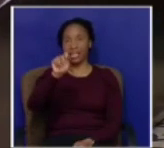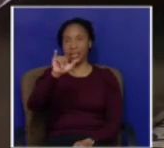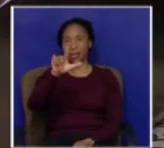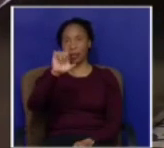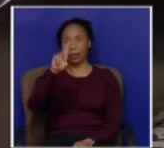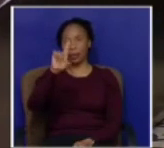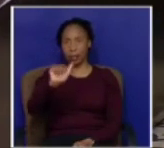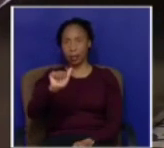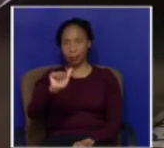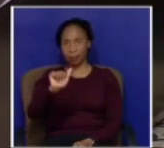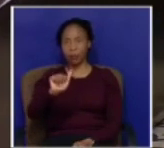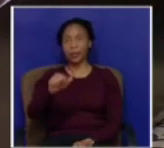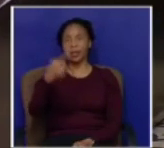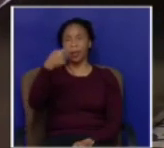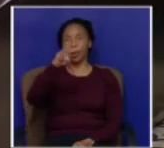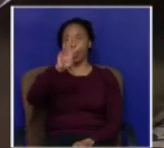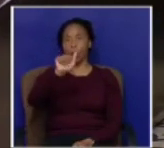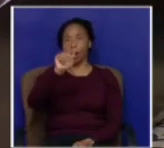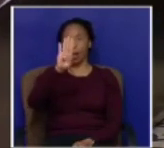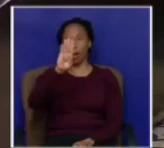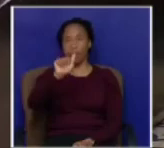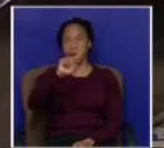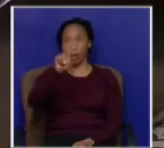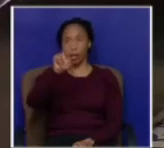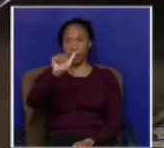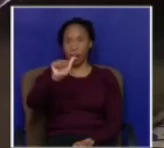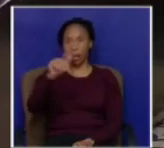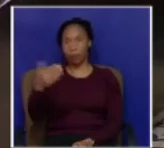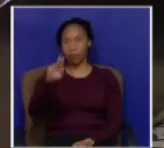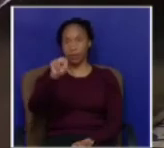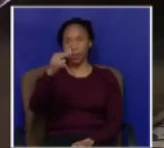Wabaza, Nhlanhla, Bernard.